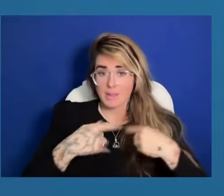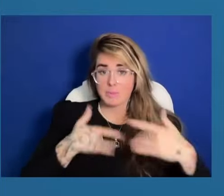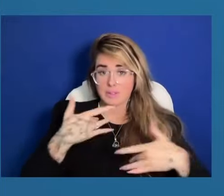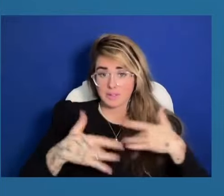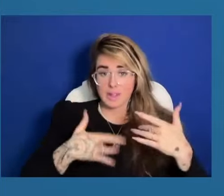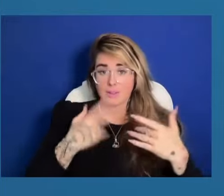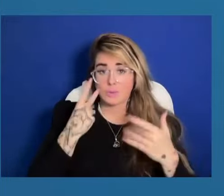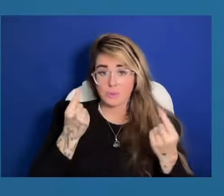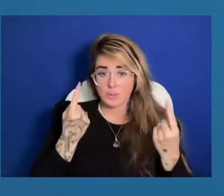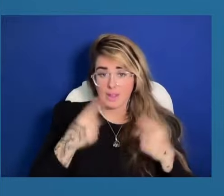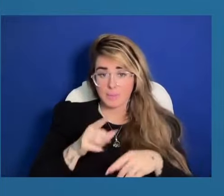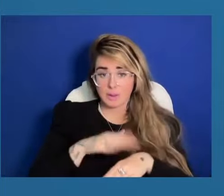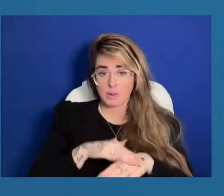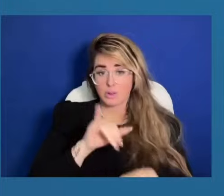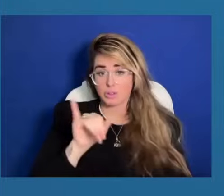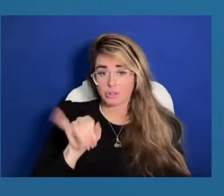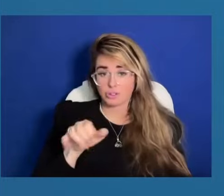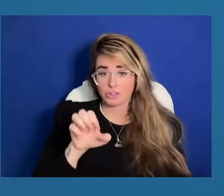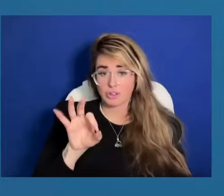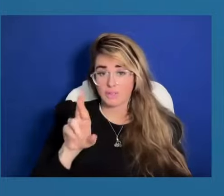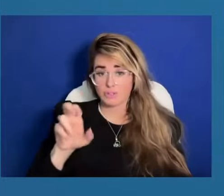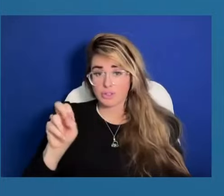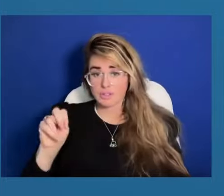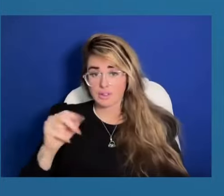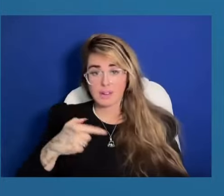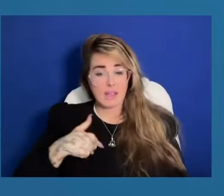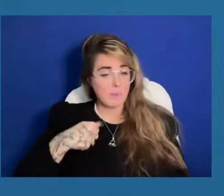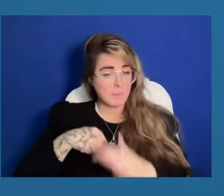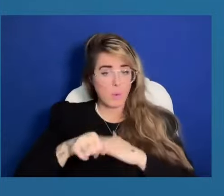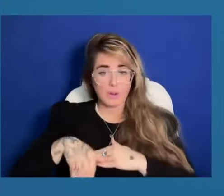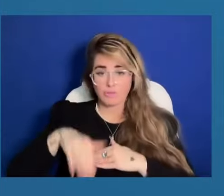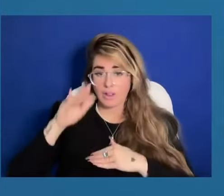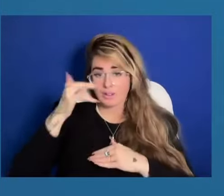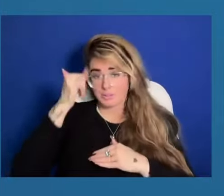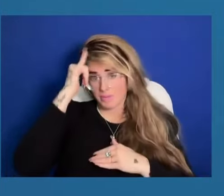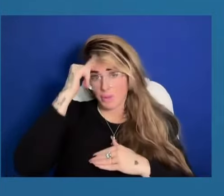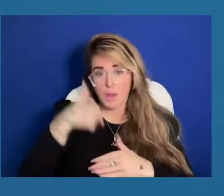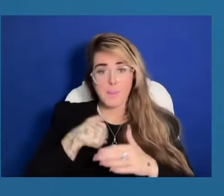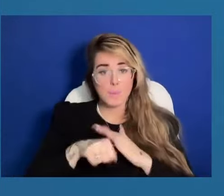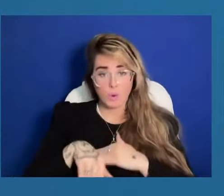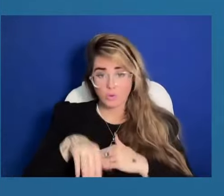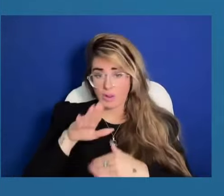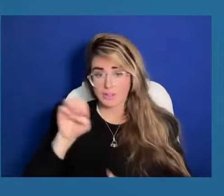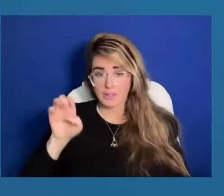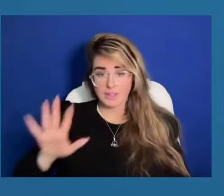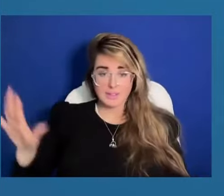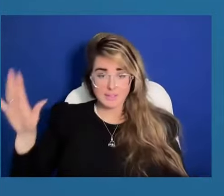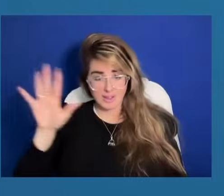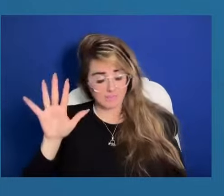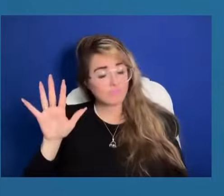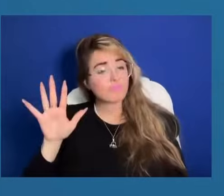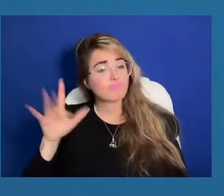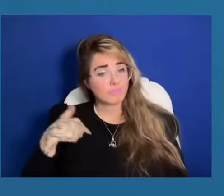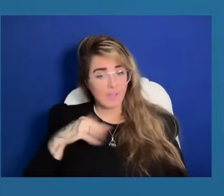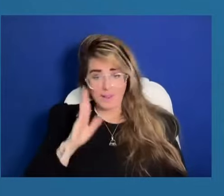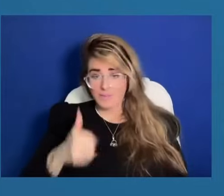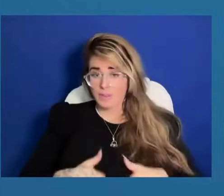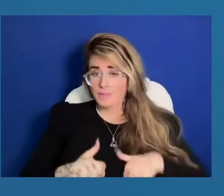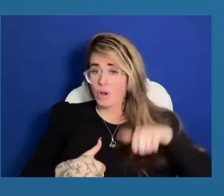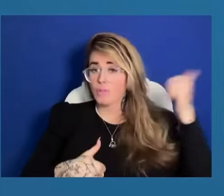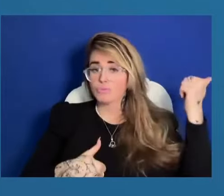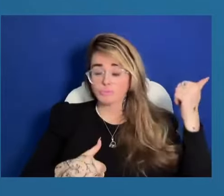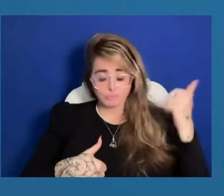on Jefferson. I'm born and raised in Buffalo. As a matter of fact, I'm born and raised on the east side. I've never lived anywhere else in